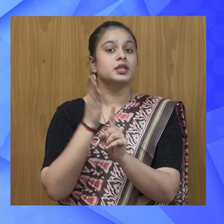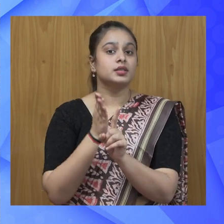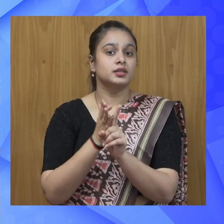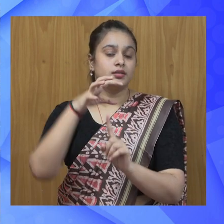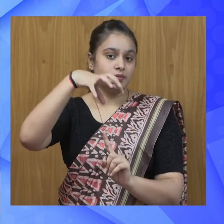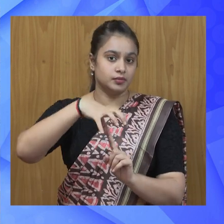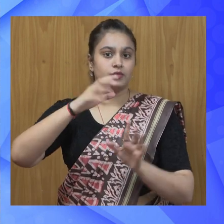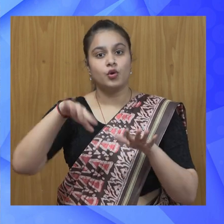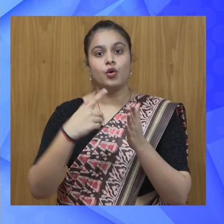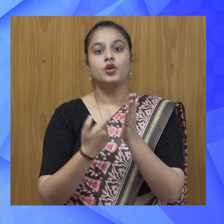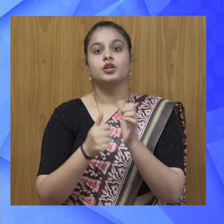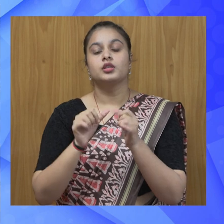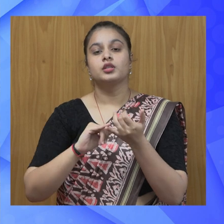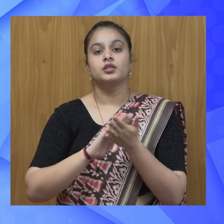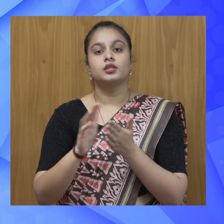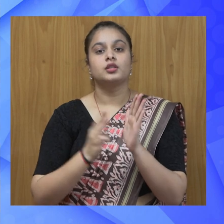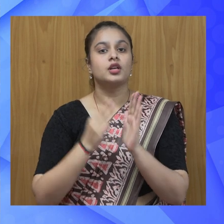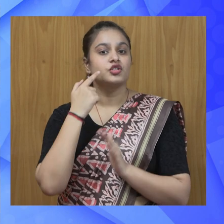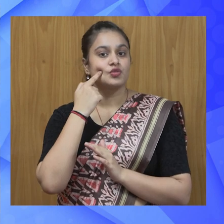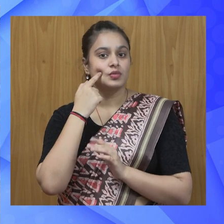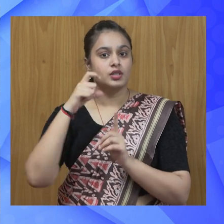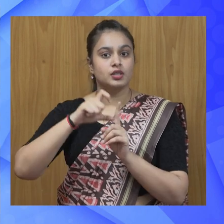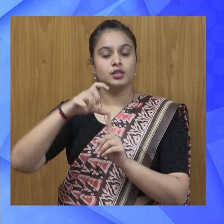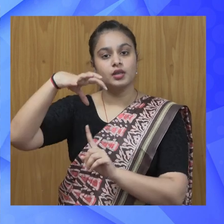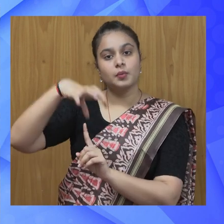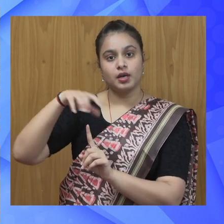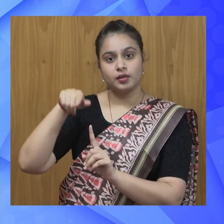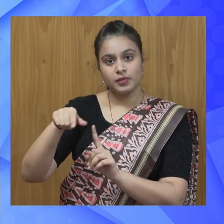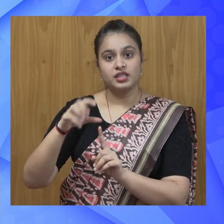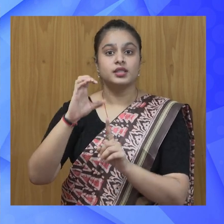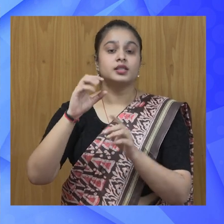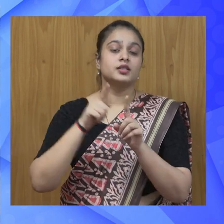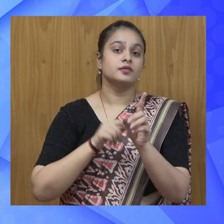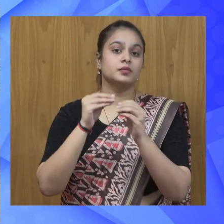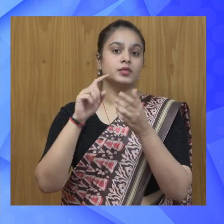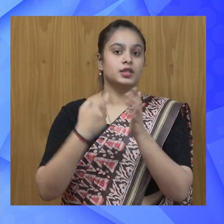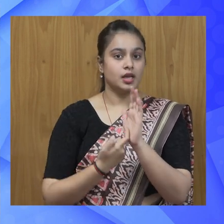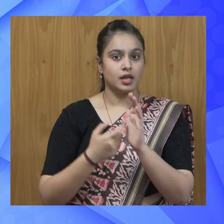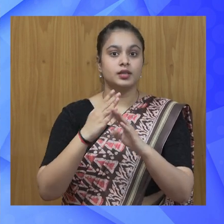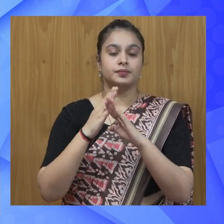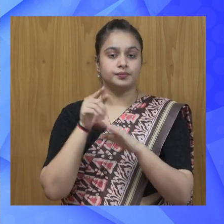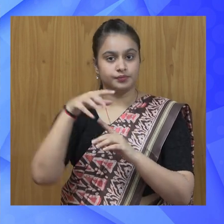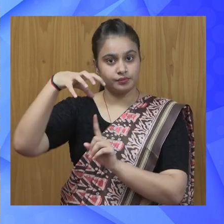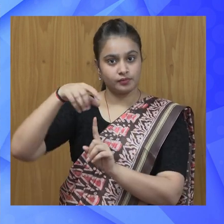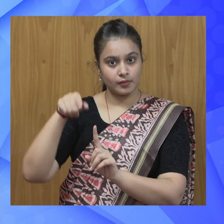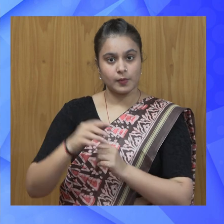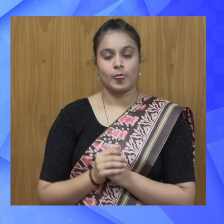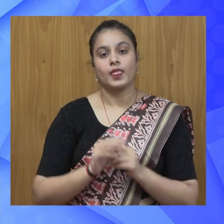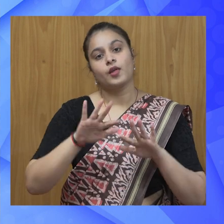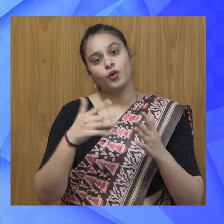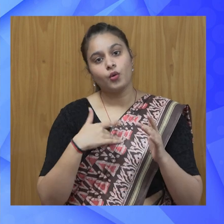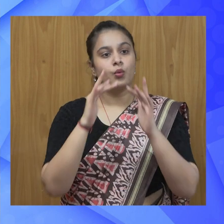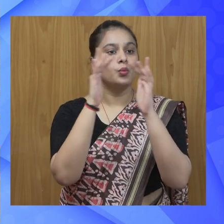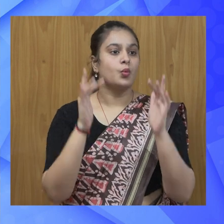Rashmi Sharma Yadav, DANIPS, DCP, Cybercrime Center, Ministry of Home Affairs, esteemed colleagues,